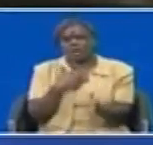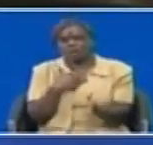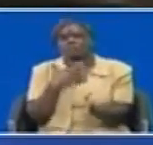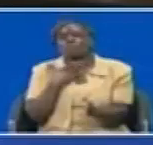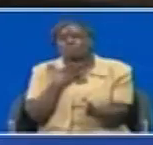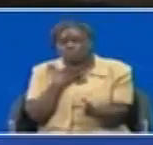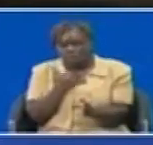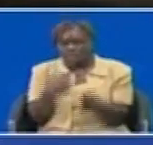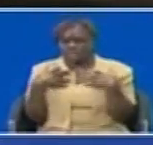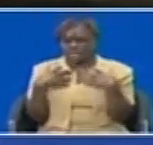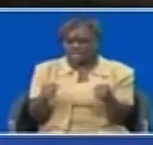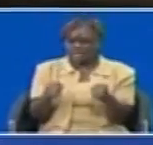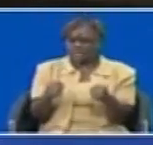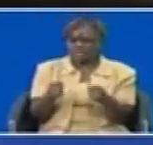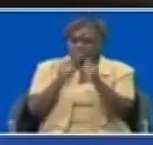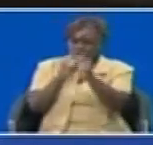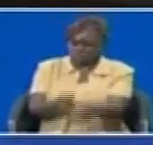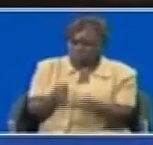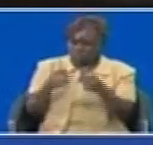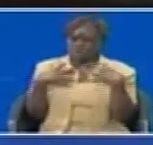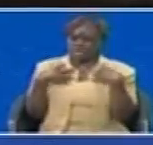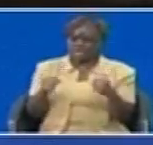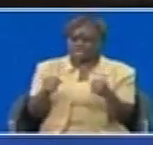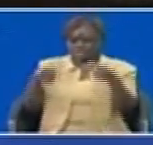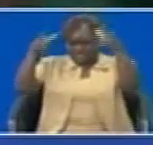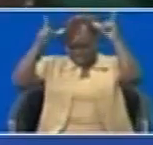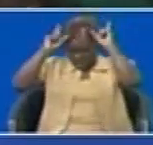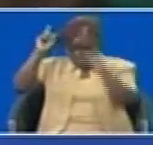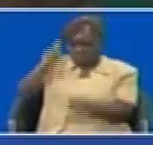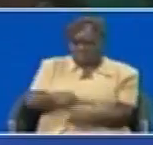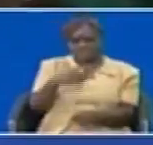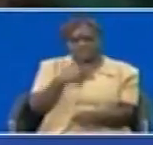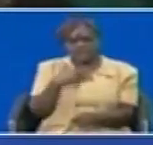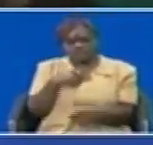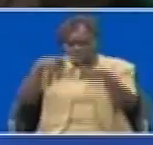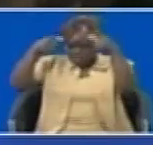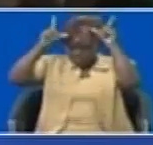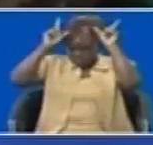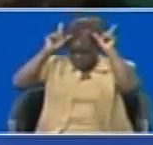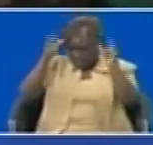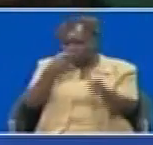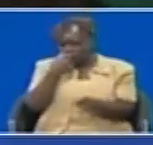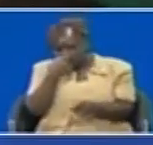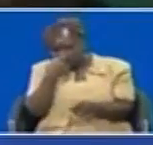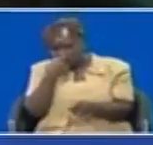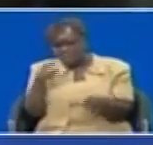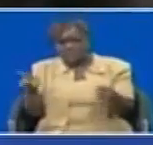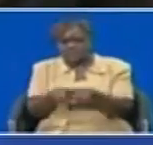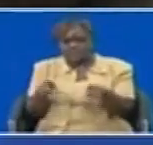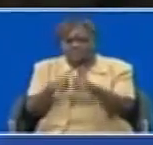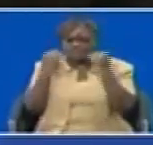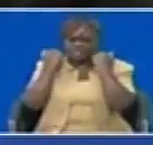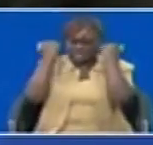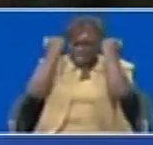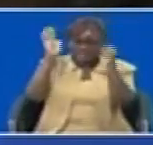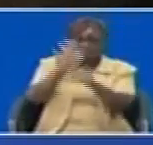a happy farmer, you need happy cows. So that is the importance of it. Breeding bulls, bucks and rams place greater stress on their